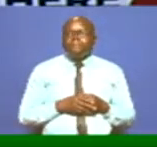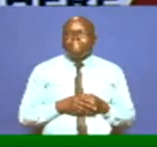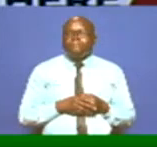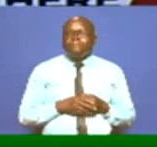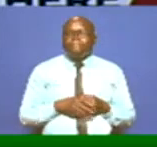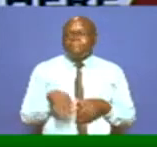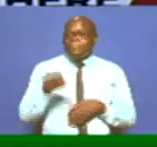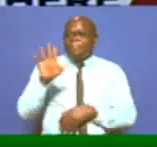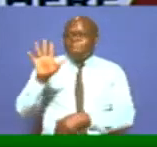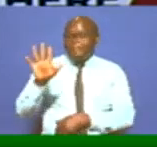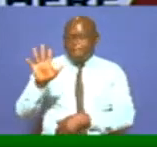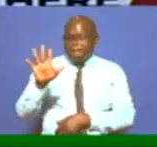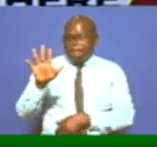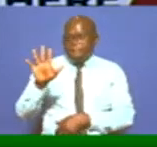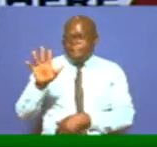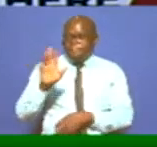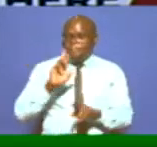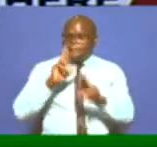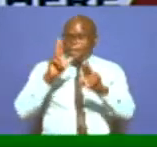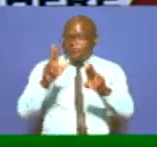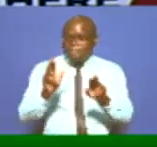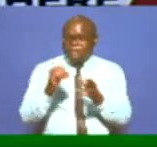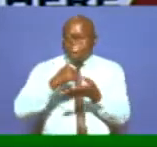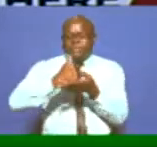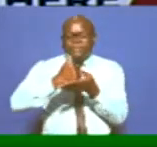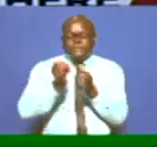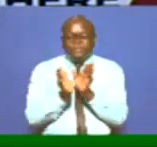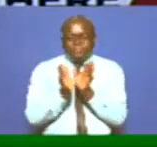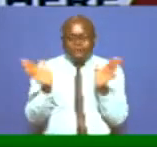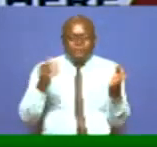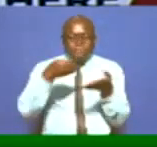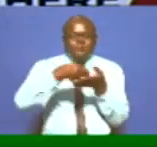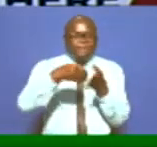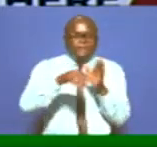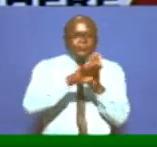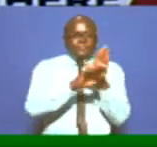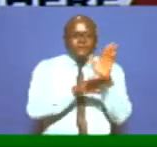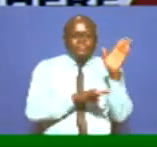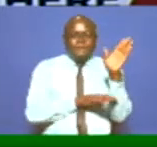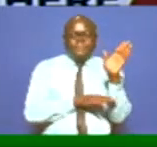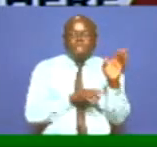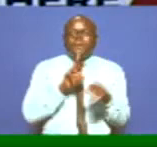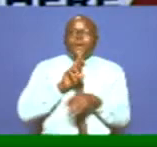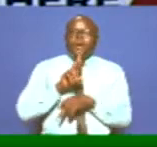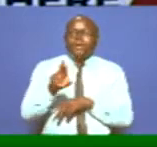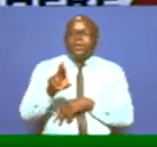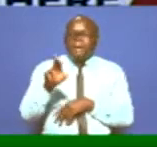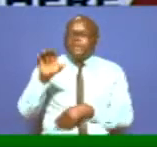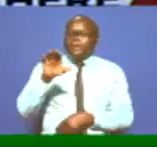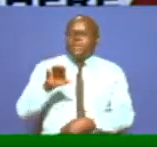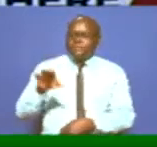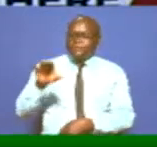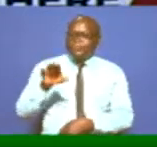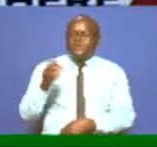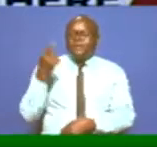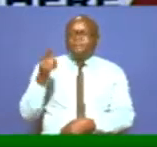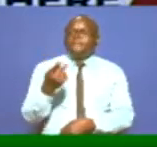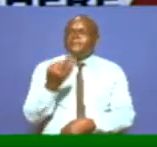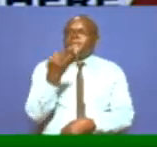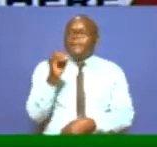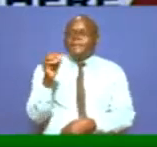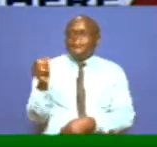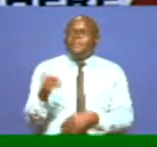Five, report of the Auditor General and financial statements of Rongai constituency for the year ended